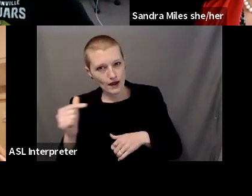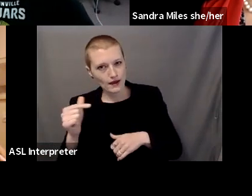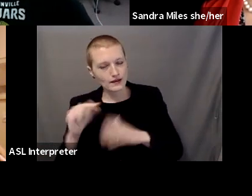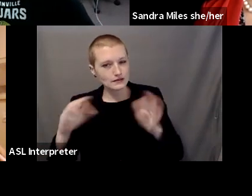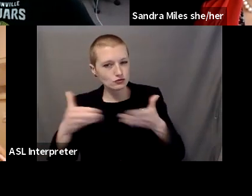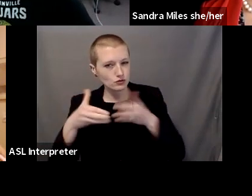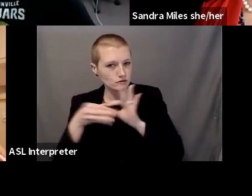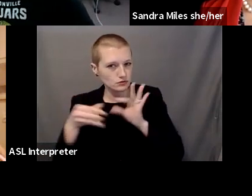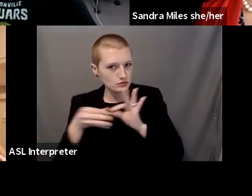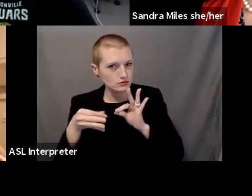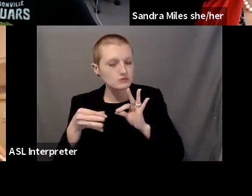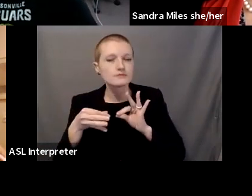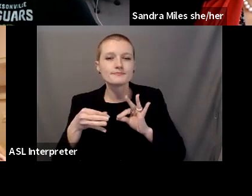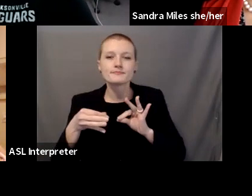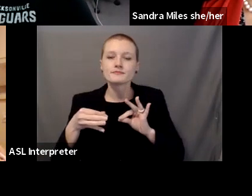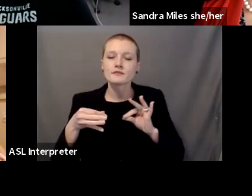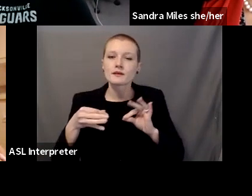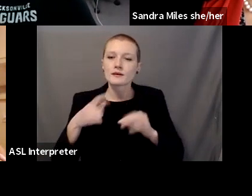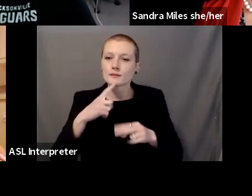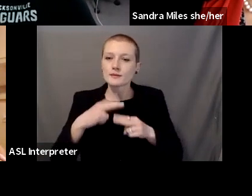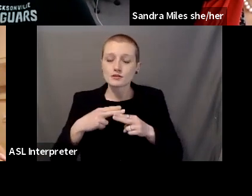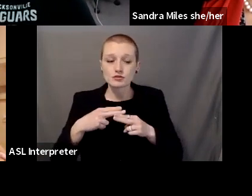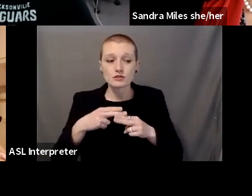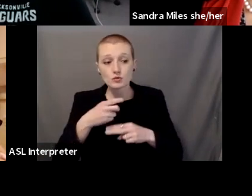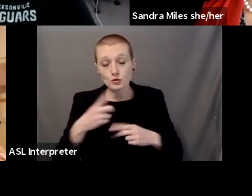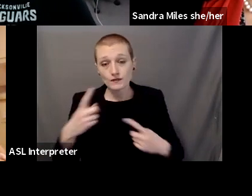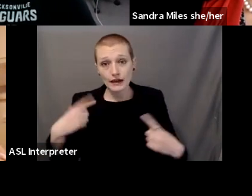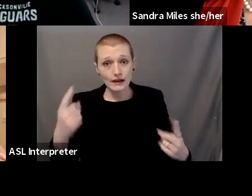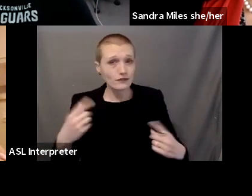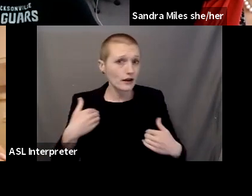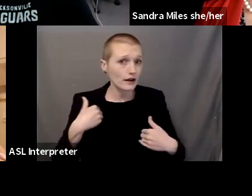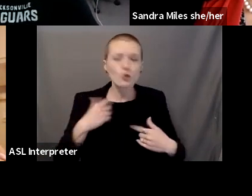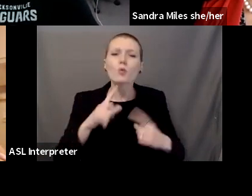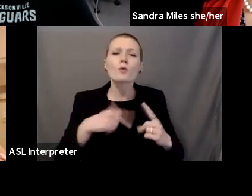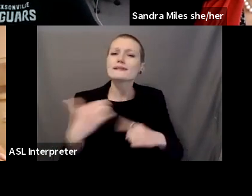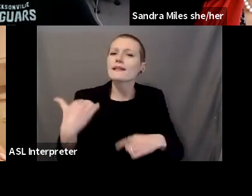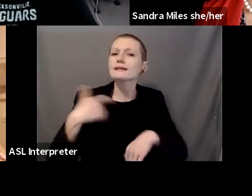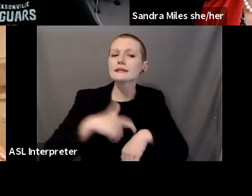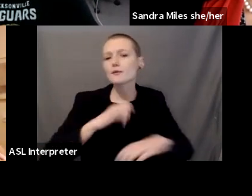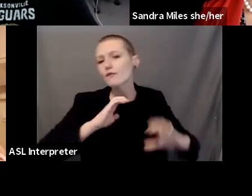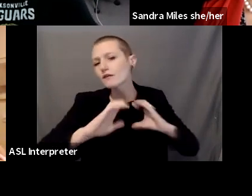talked about have you ever had a conversation, or when's the last time you had a conversation